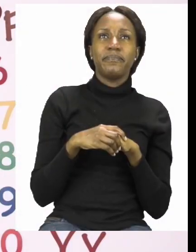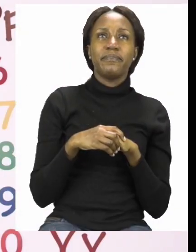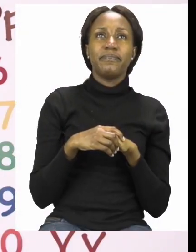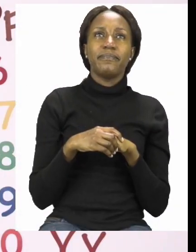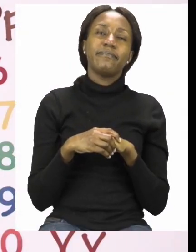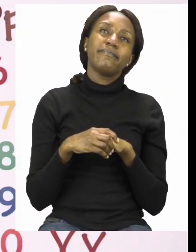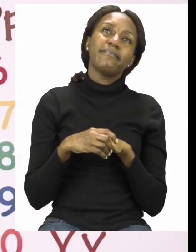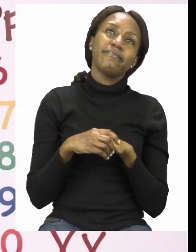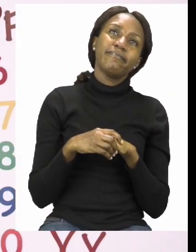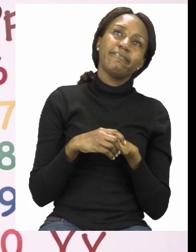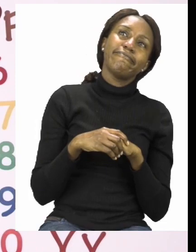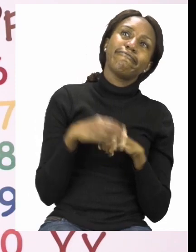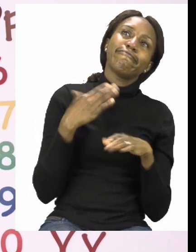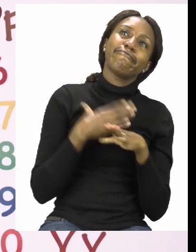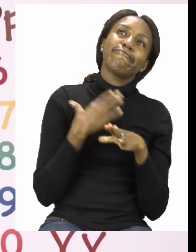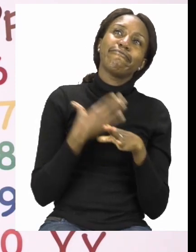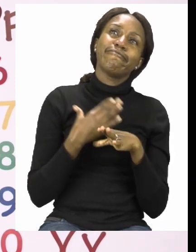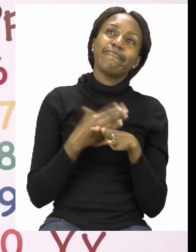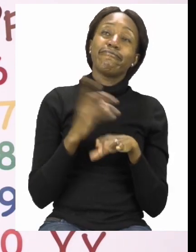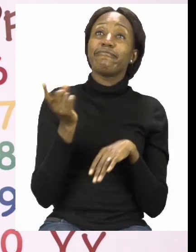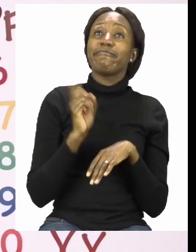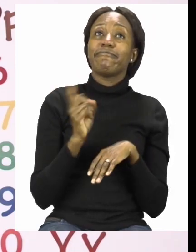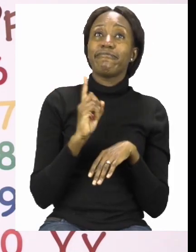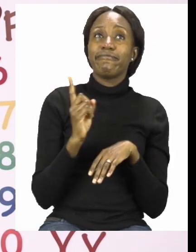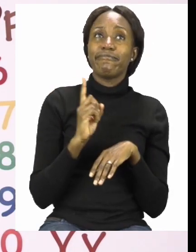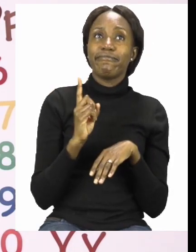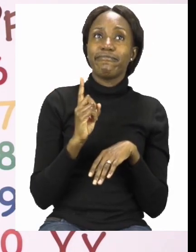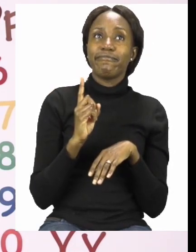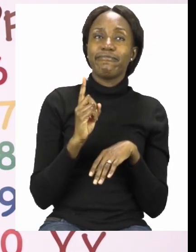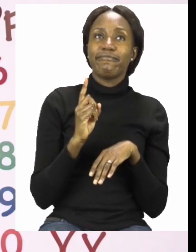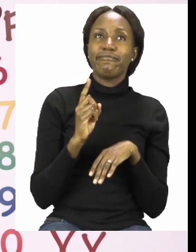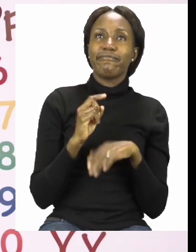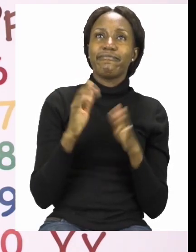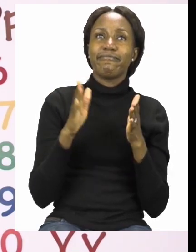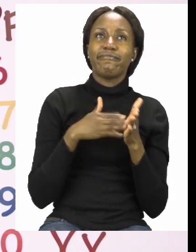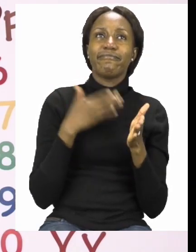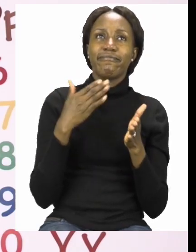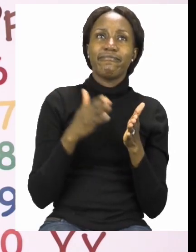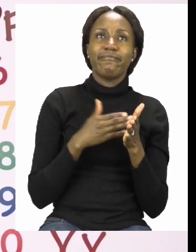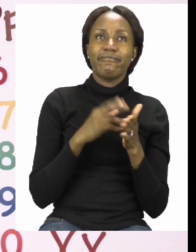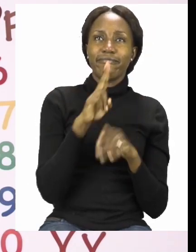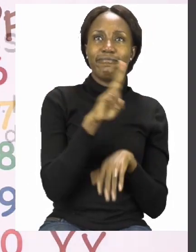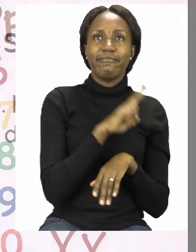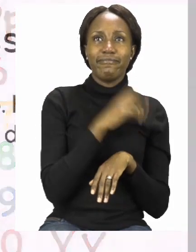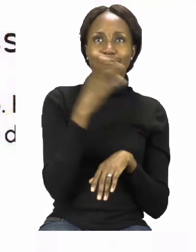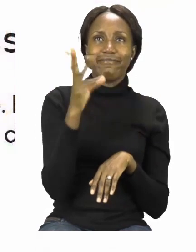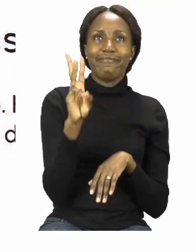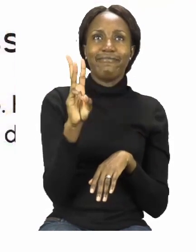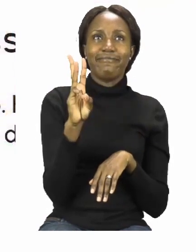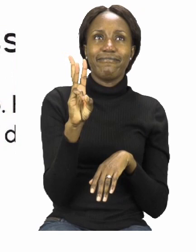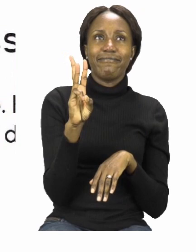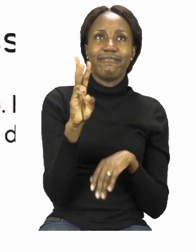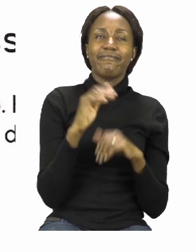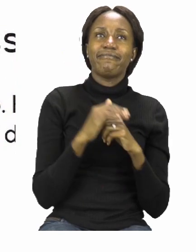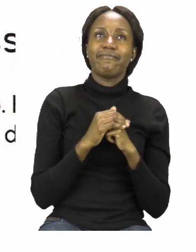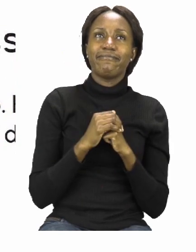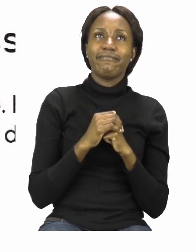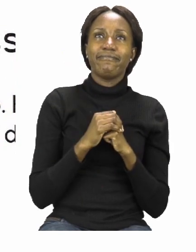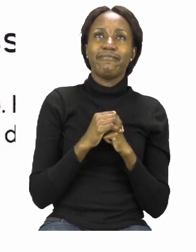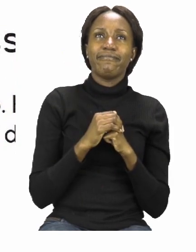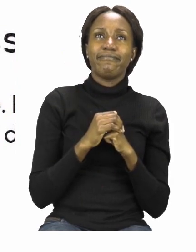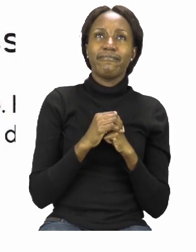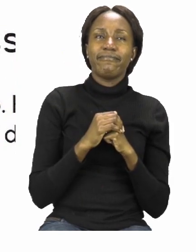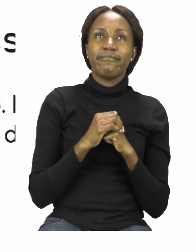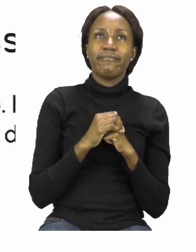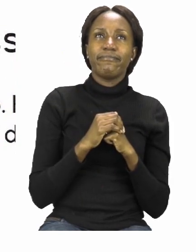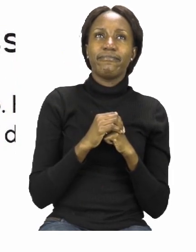For our exercise now, boys and girls, let's start on page 26. On page 26,